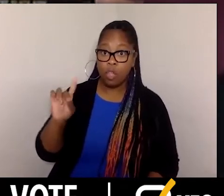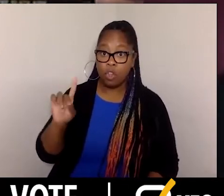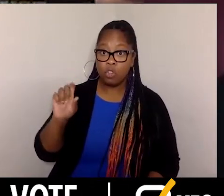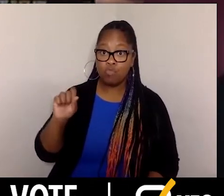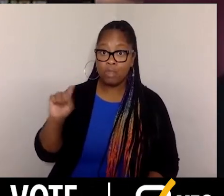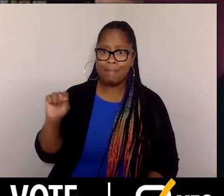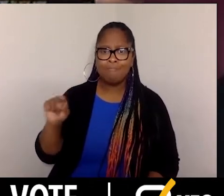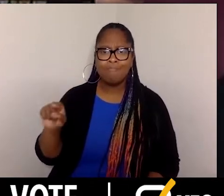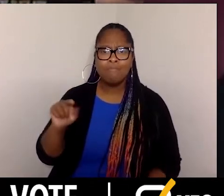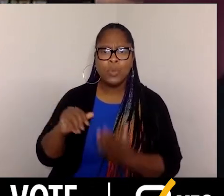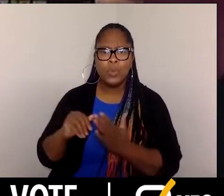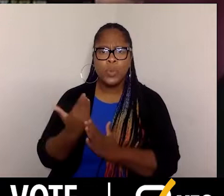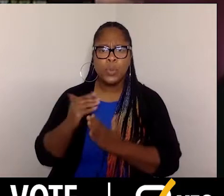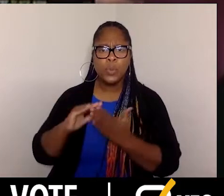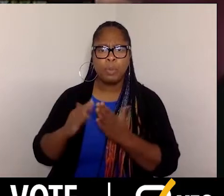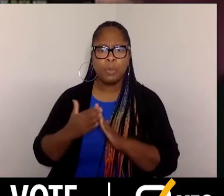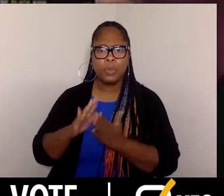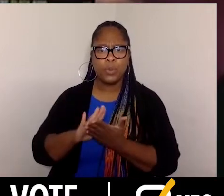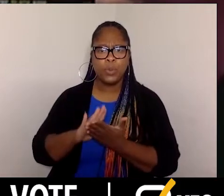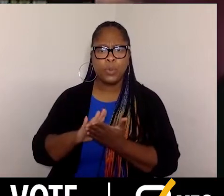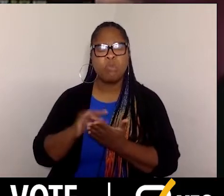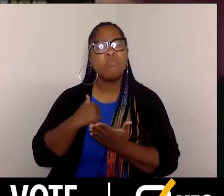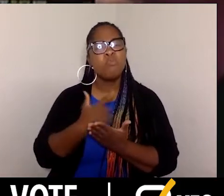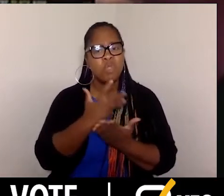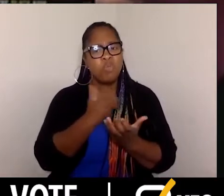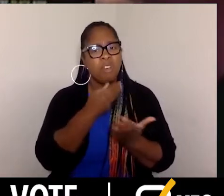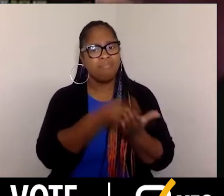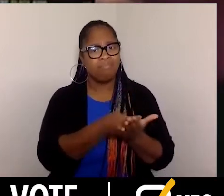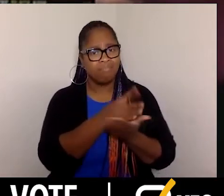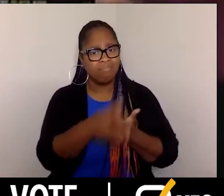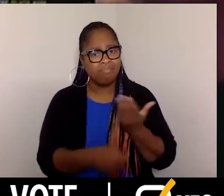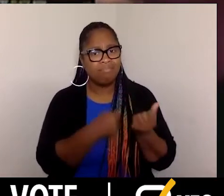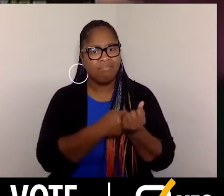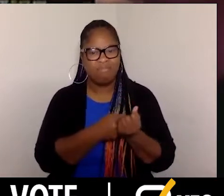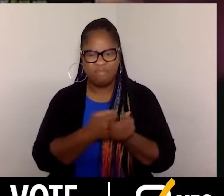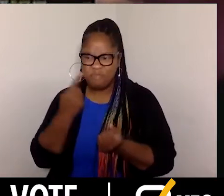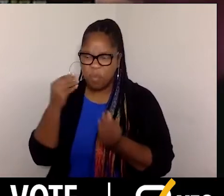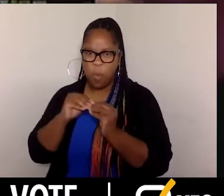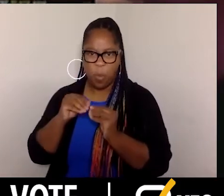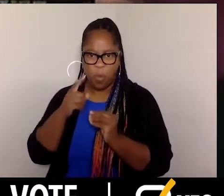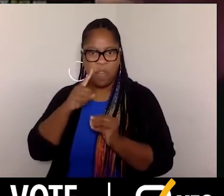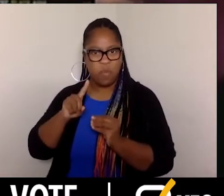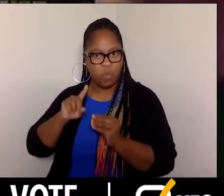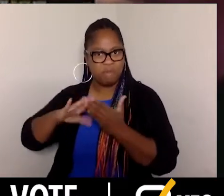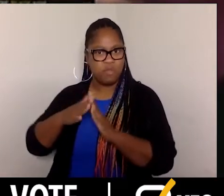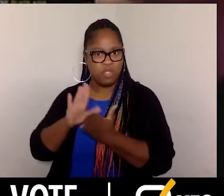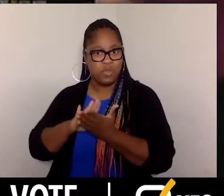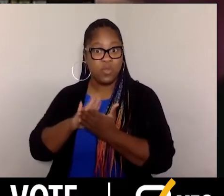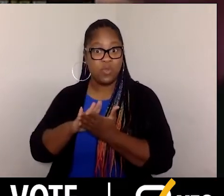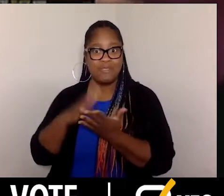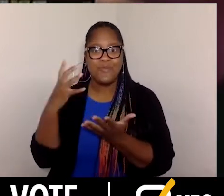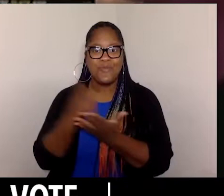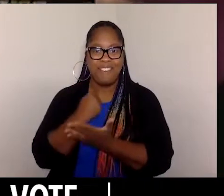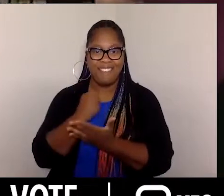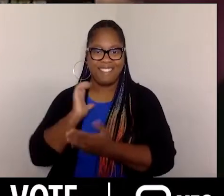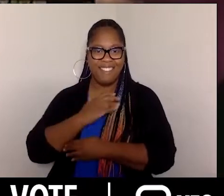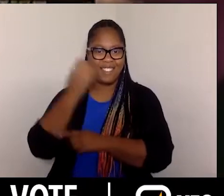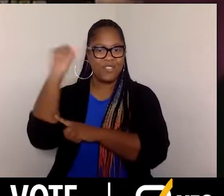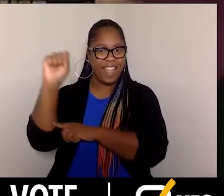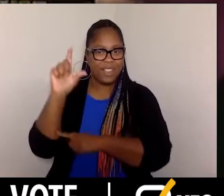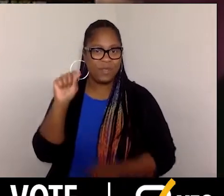won funding for community schools in our strike 2019, and it is powerful to see them in